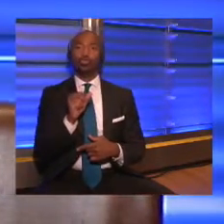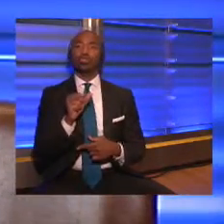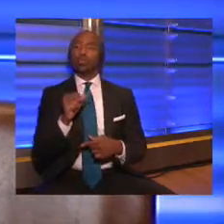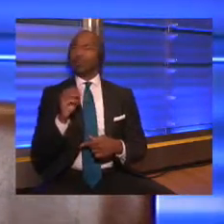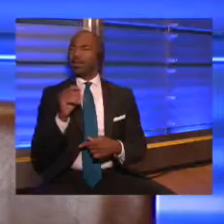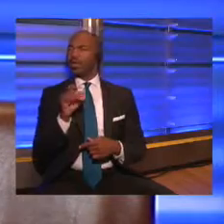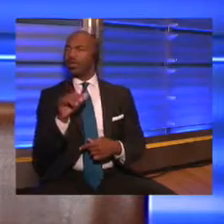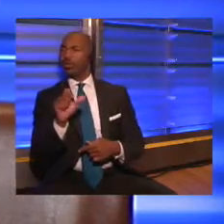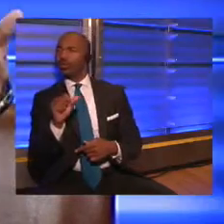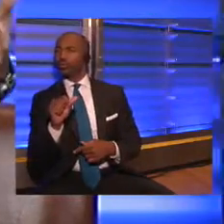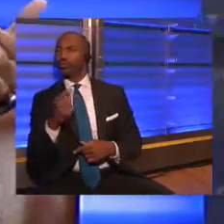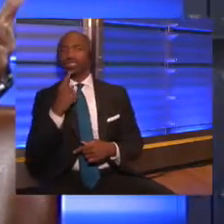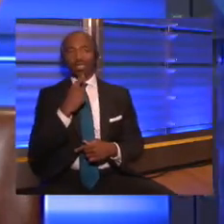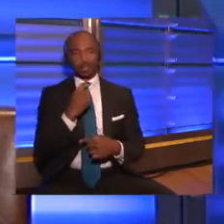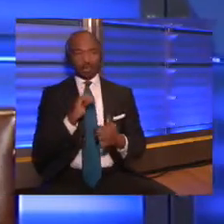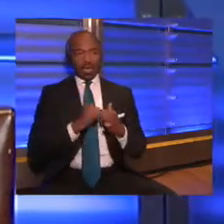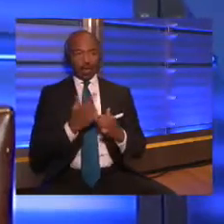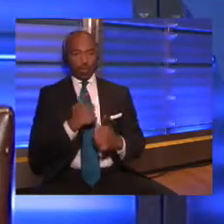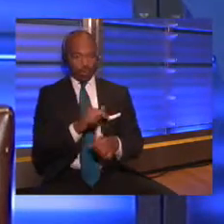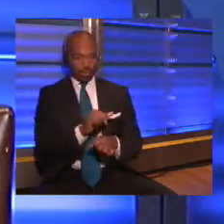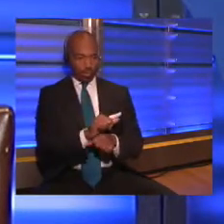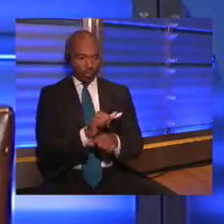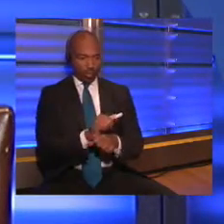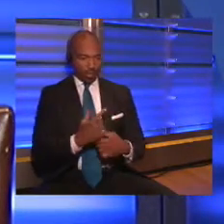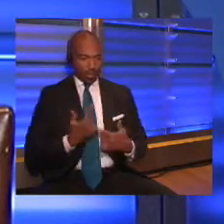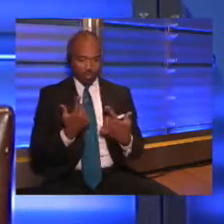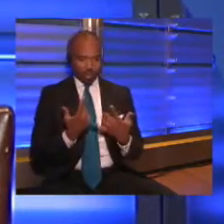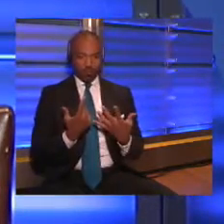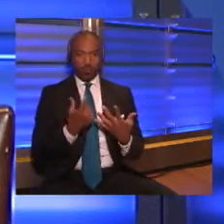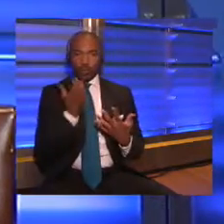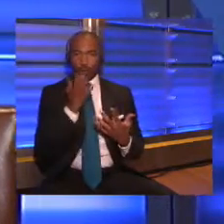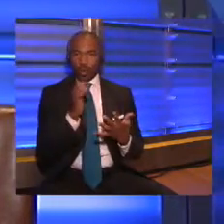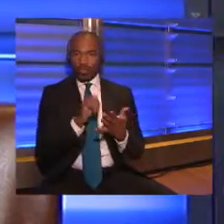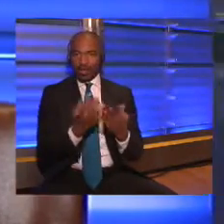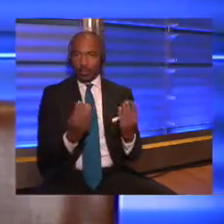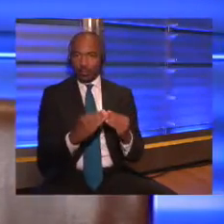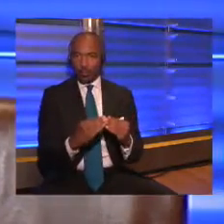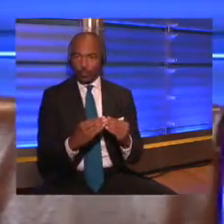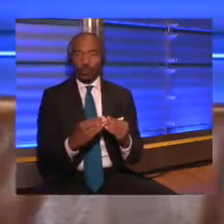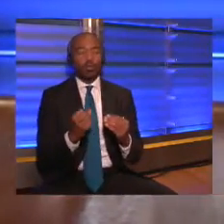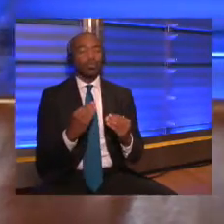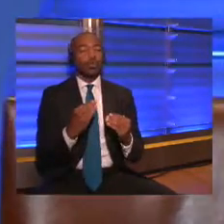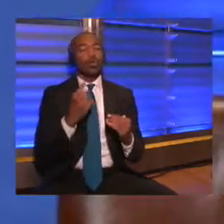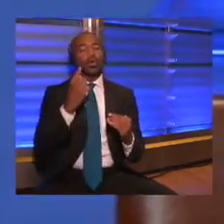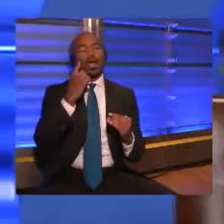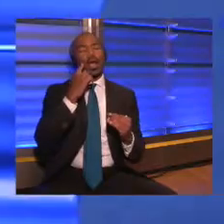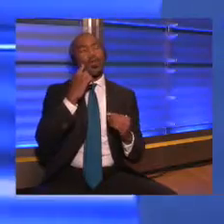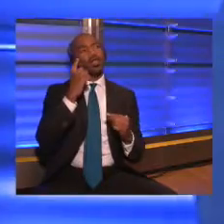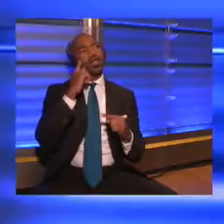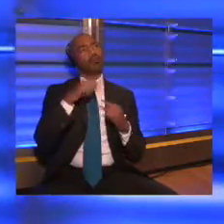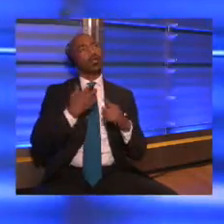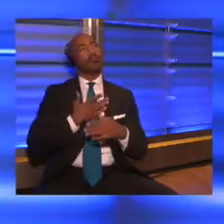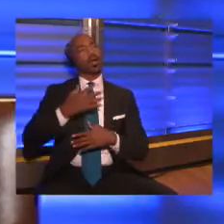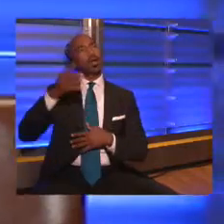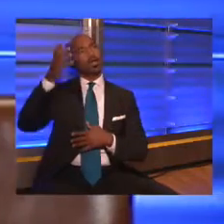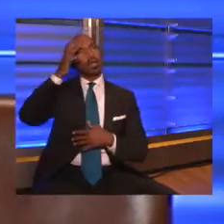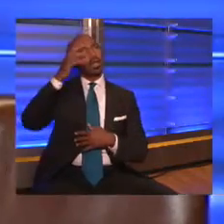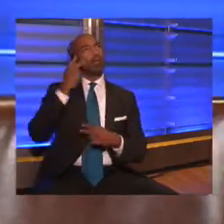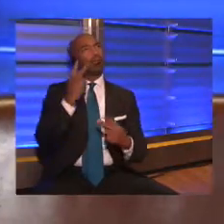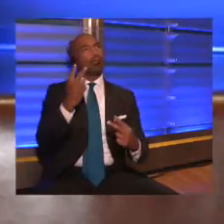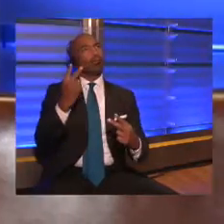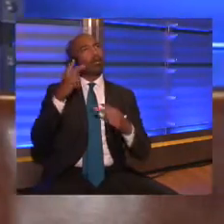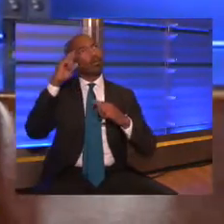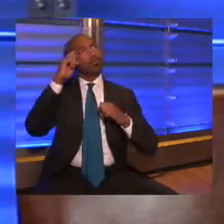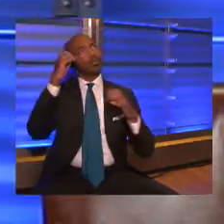and this doesn't really fit with how we want to live. So it reminds me of something with my dad, a memory I have of him